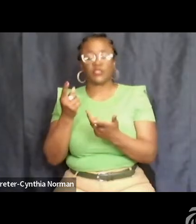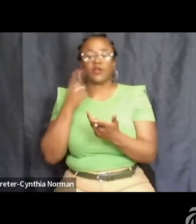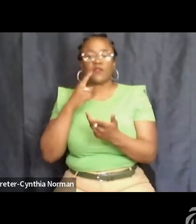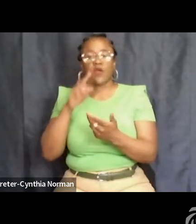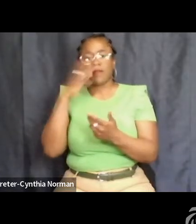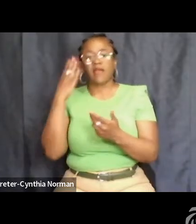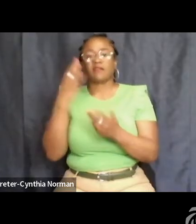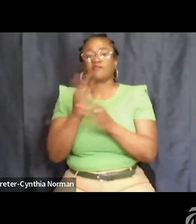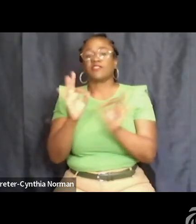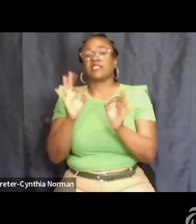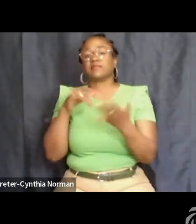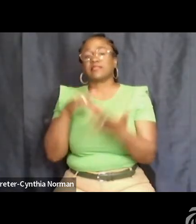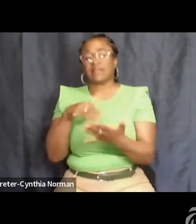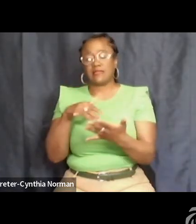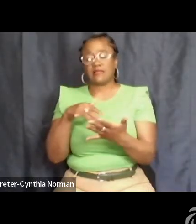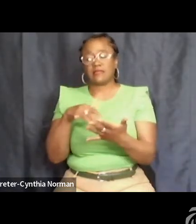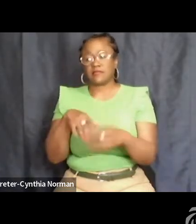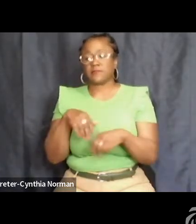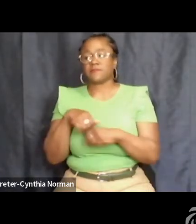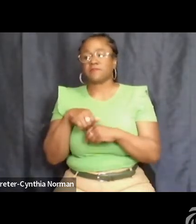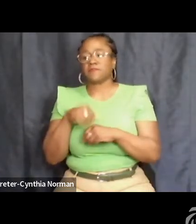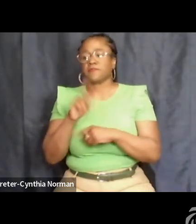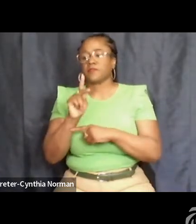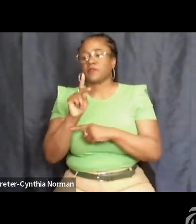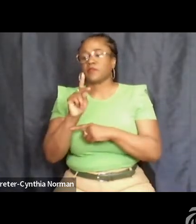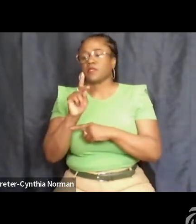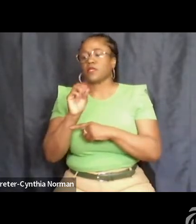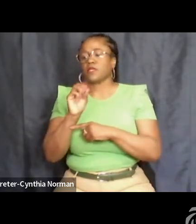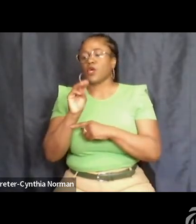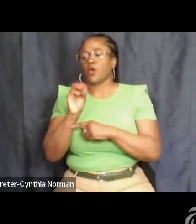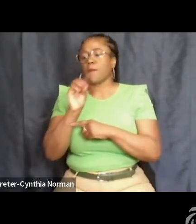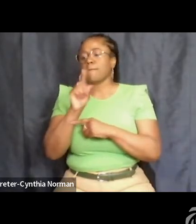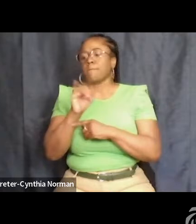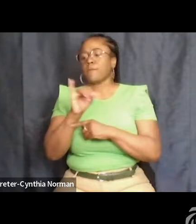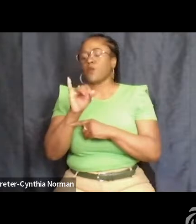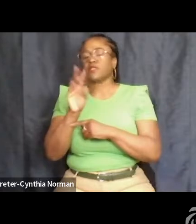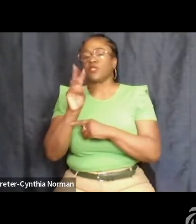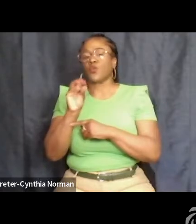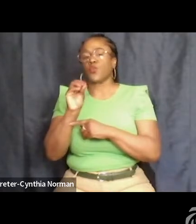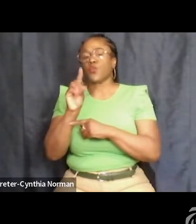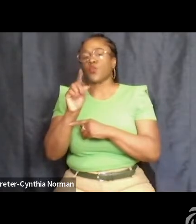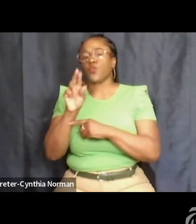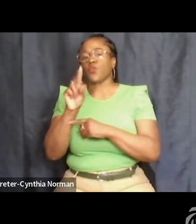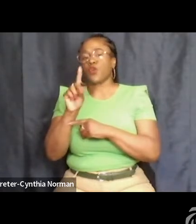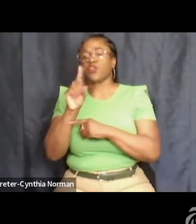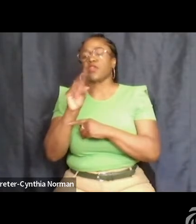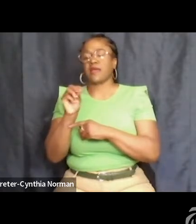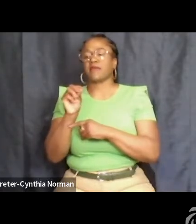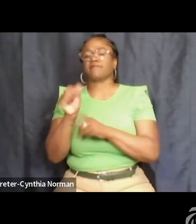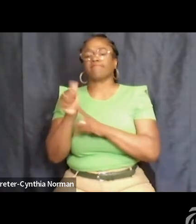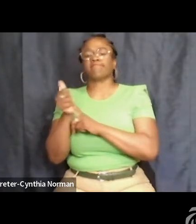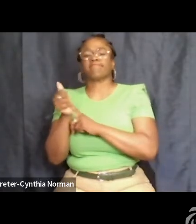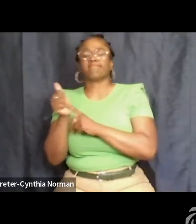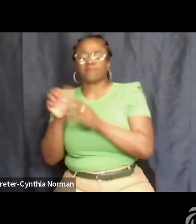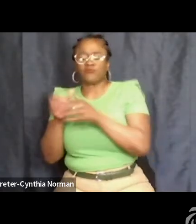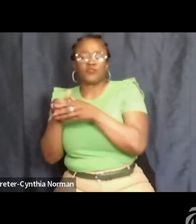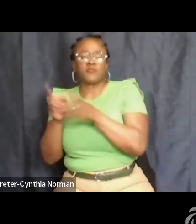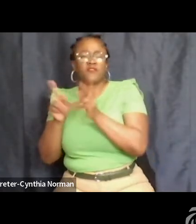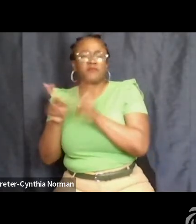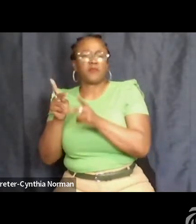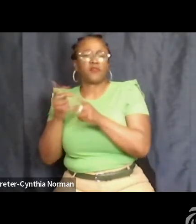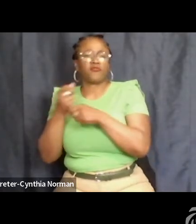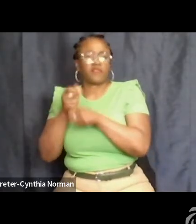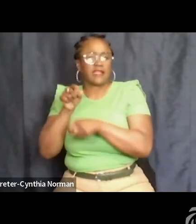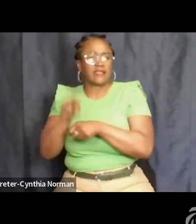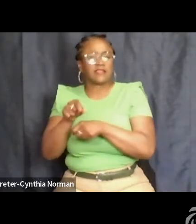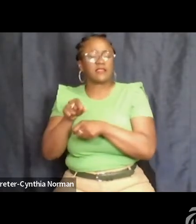Studies. Kamozi Woodard, professor at Sarah Lawrence, and I started Conversations in Black Freedom Studies in